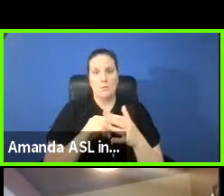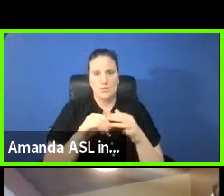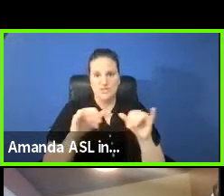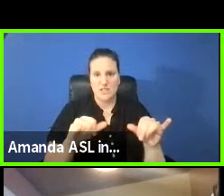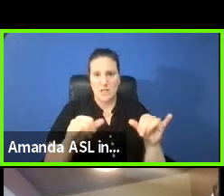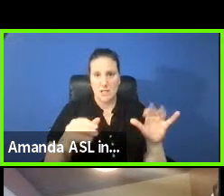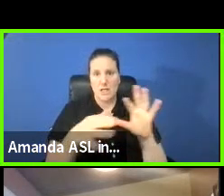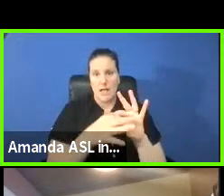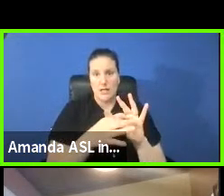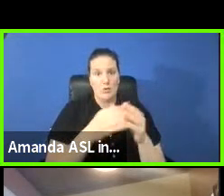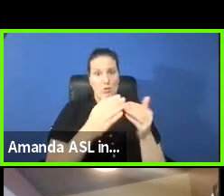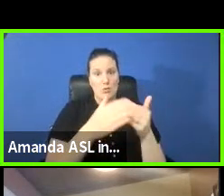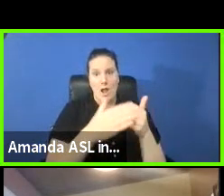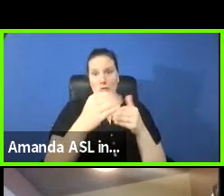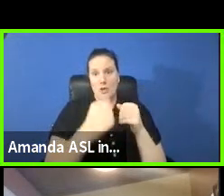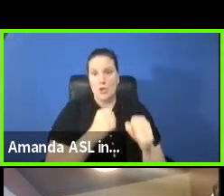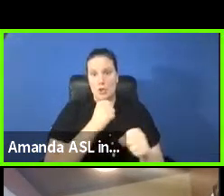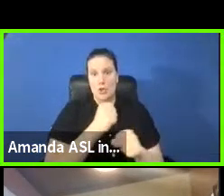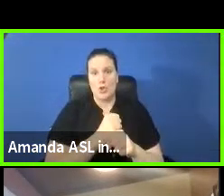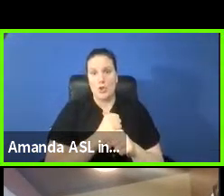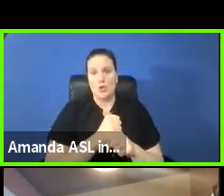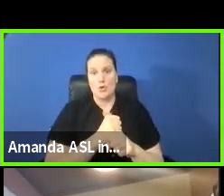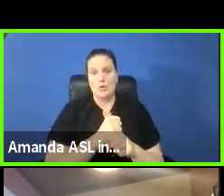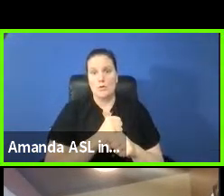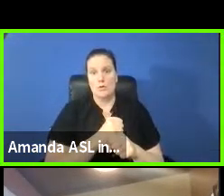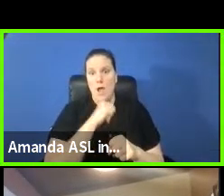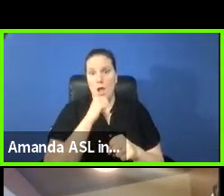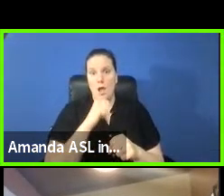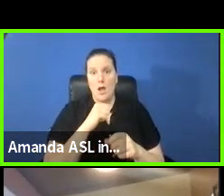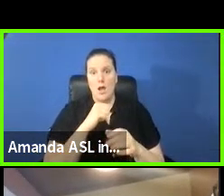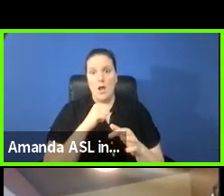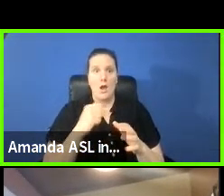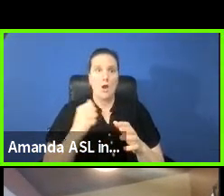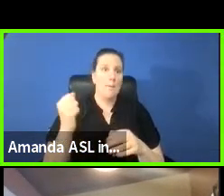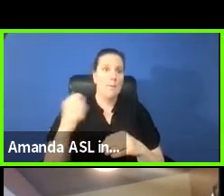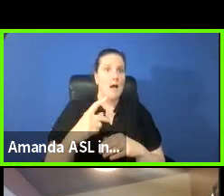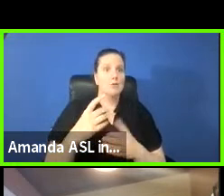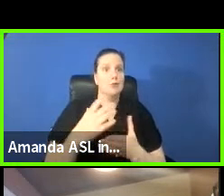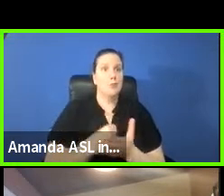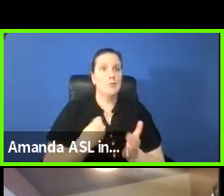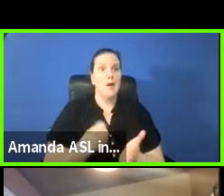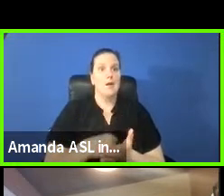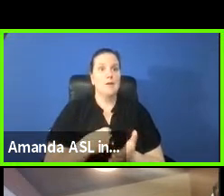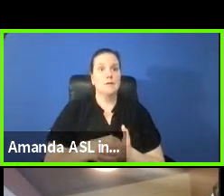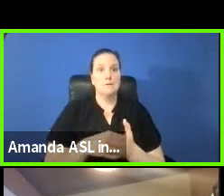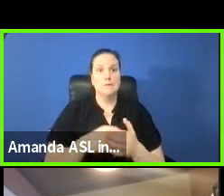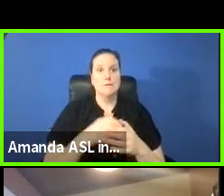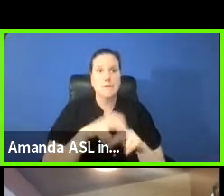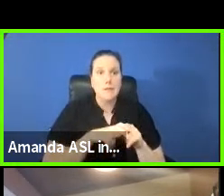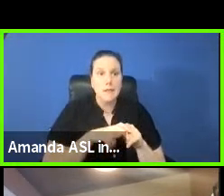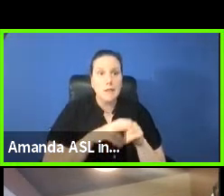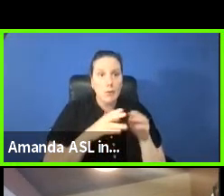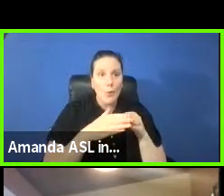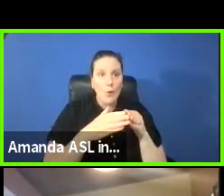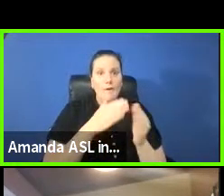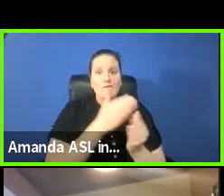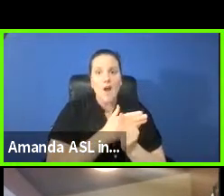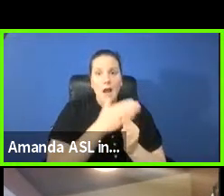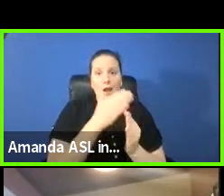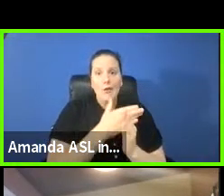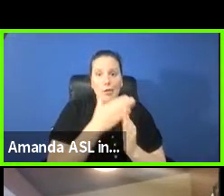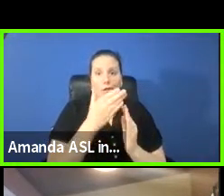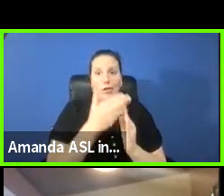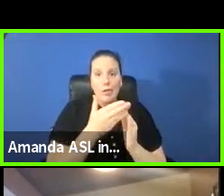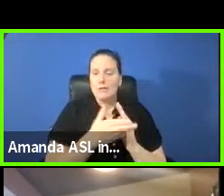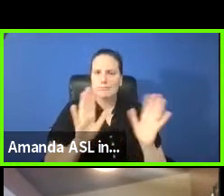them throughout the year and just not coming to make some money or have them sit in the corner and do filing. We want people to really work